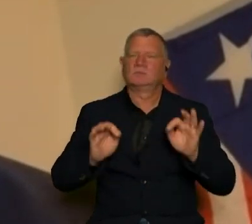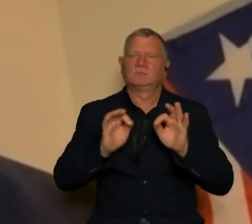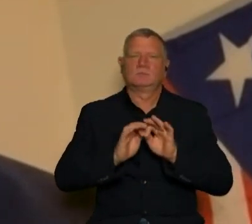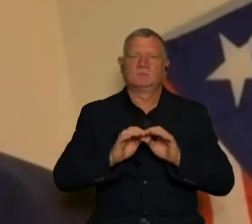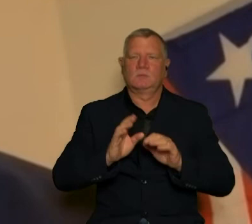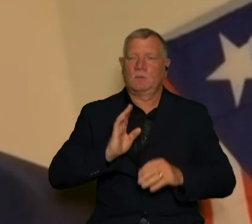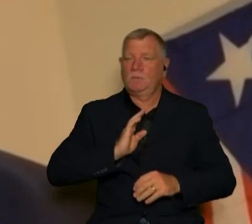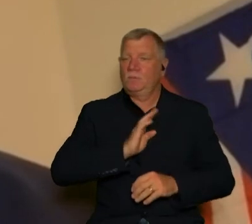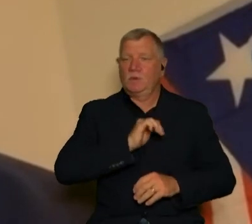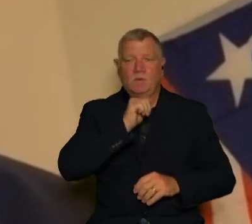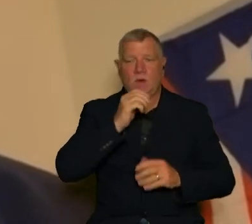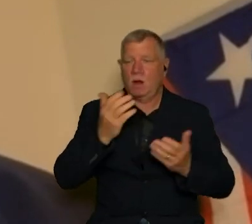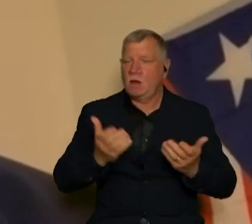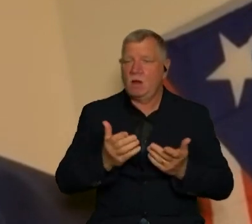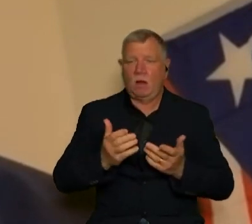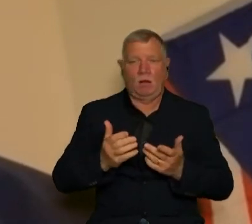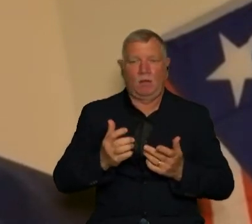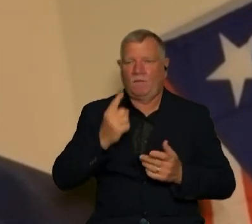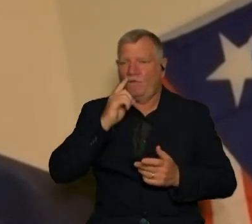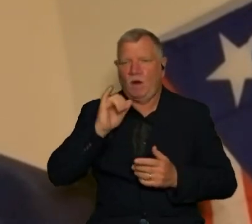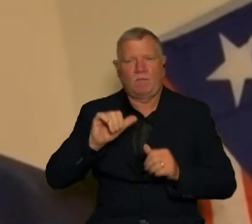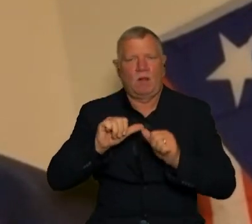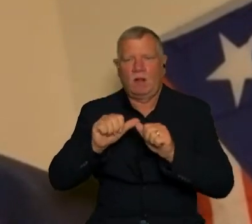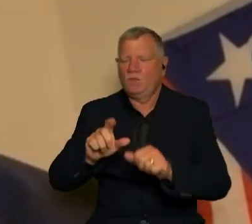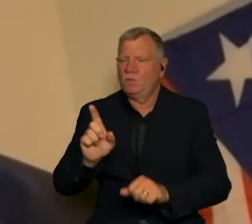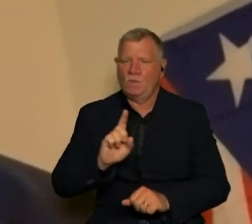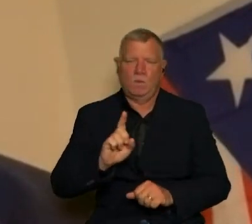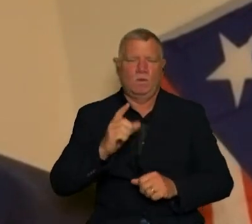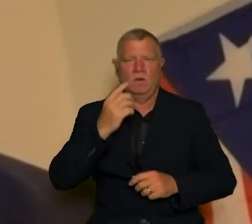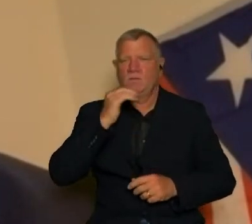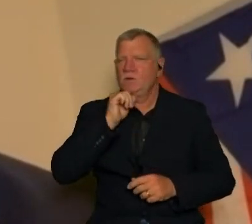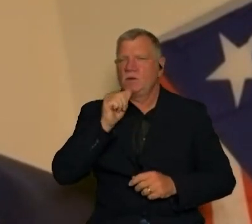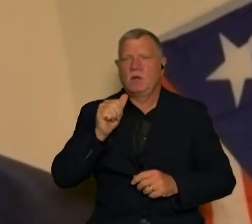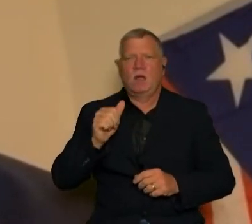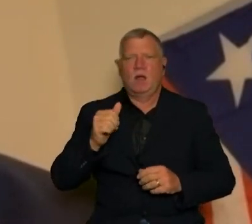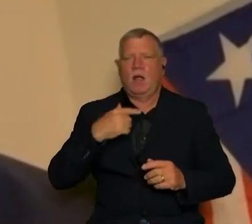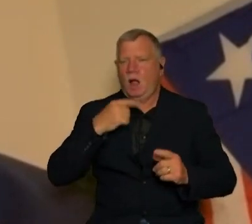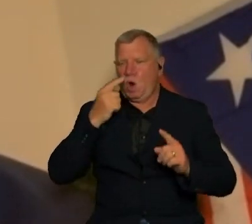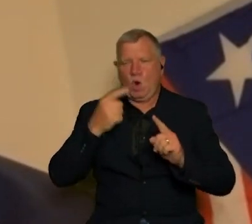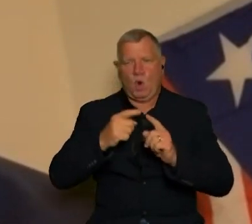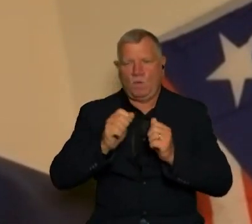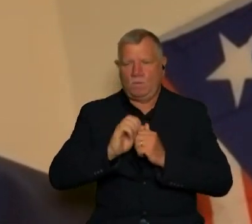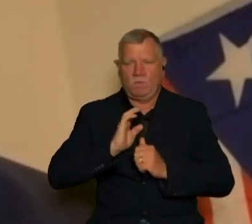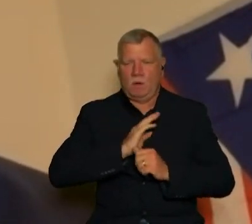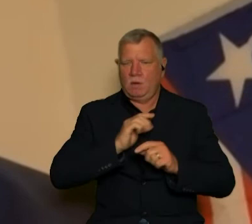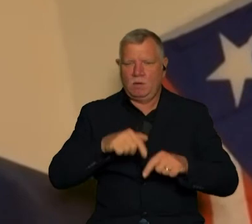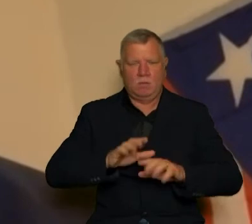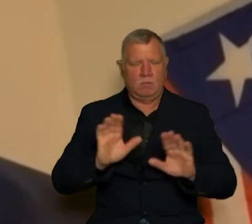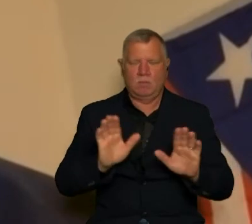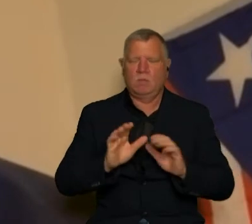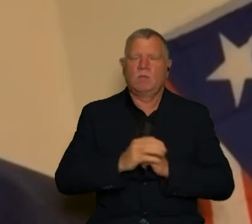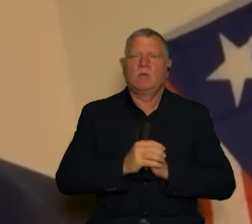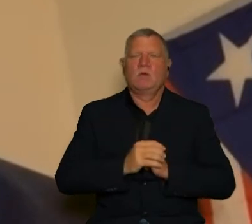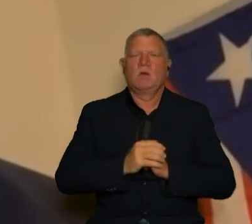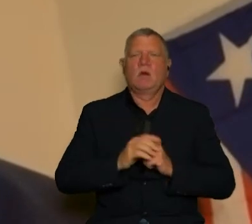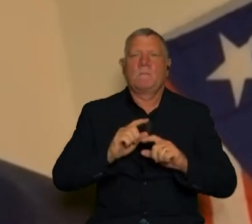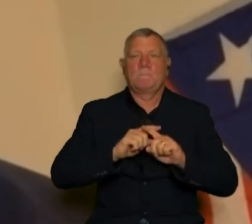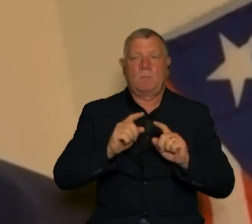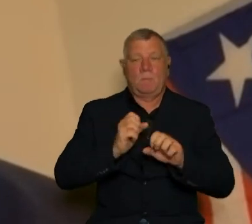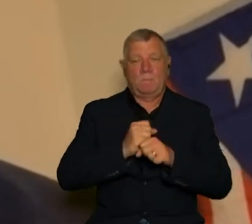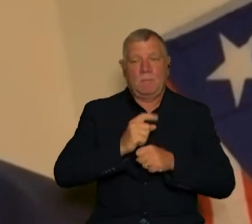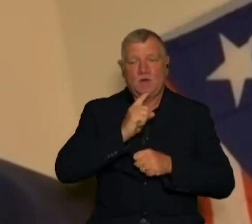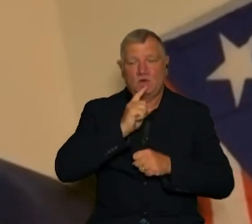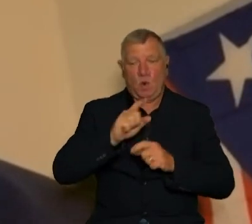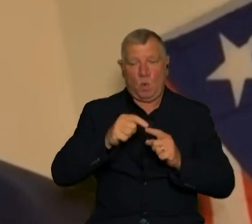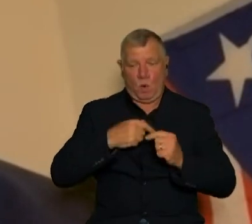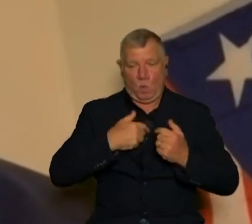board will not be here forever. That is certainly not anybody's goal to have the board here forever. But we need to make sure